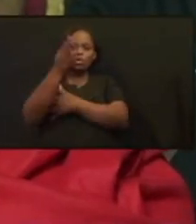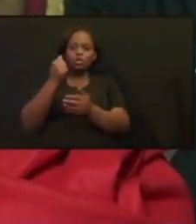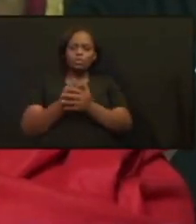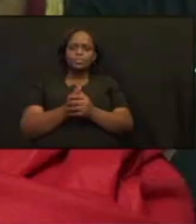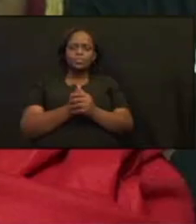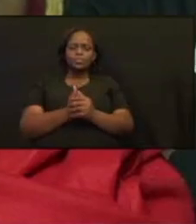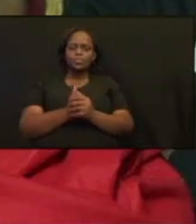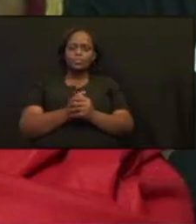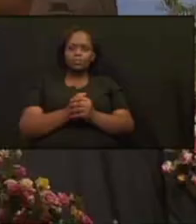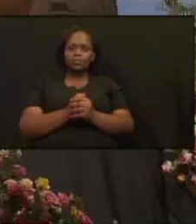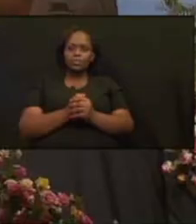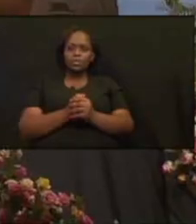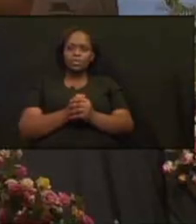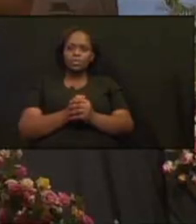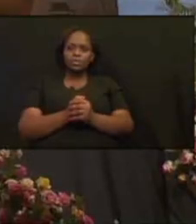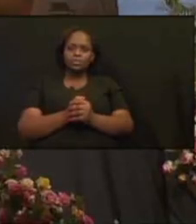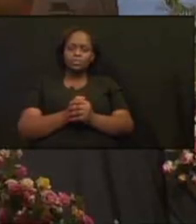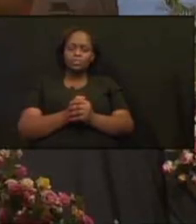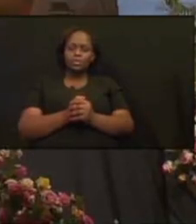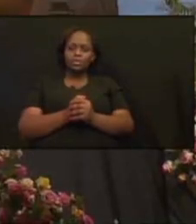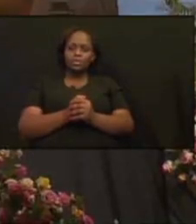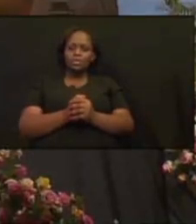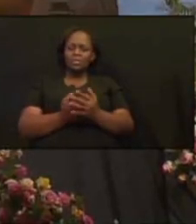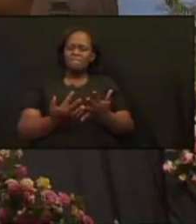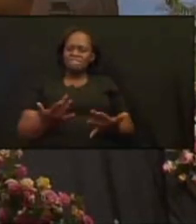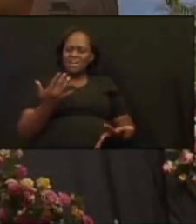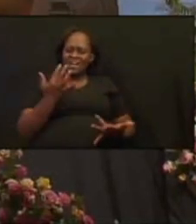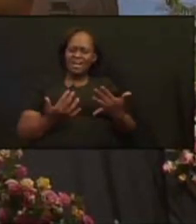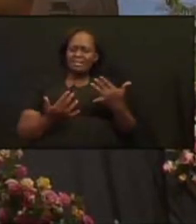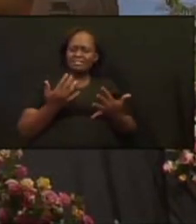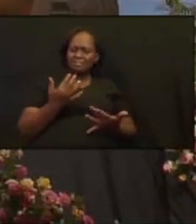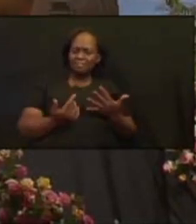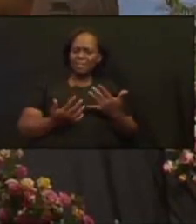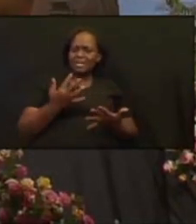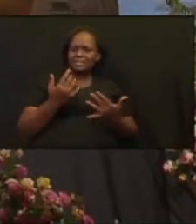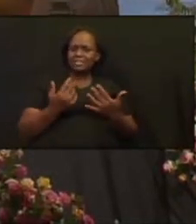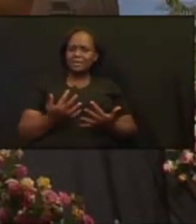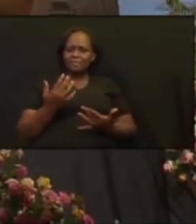Regardless the denomination, fire burning upon every altar.